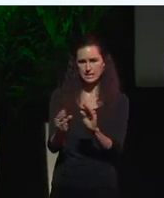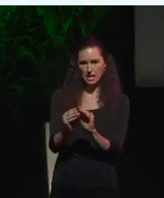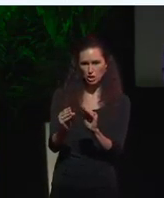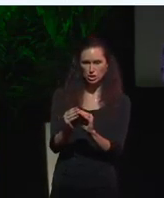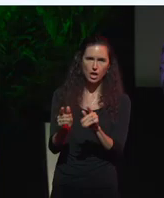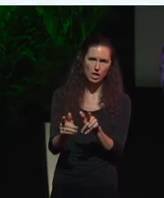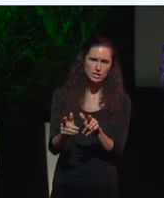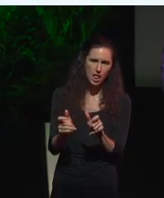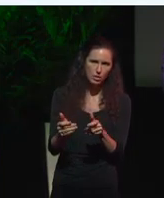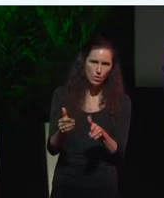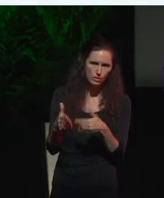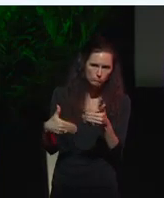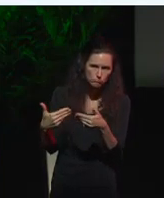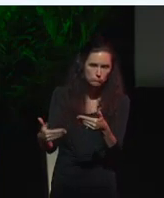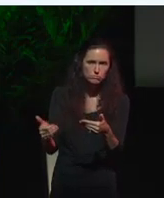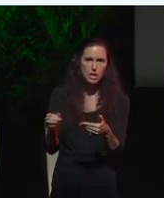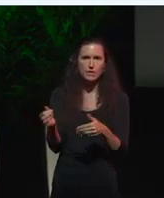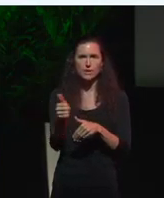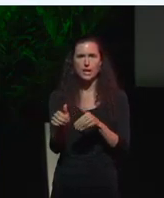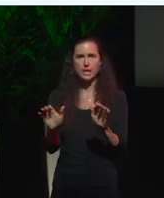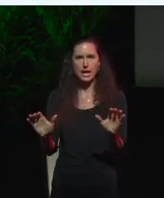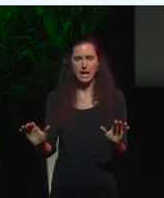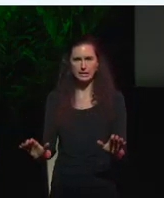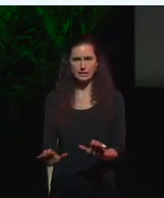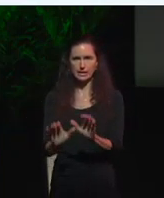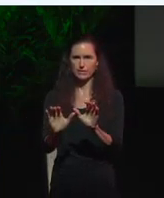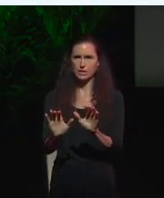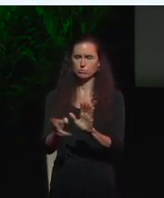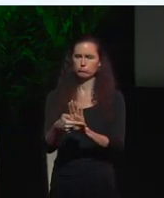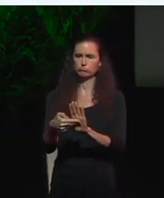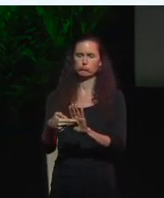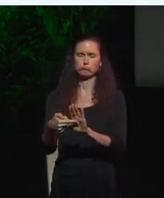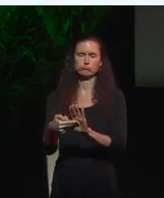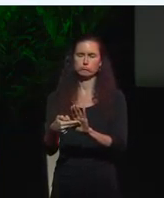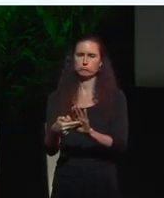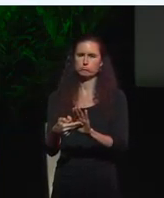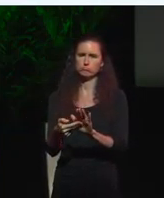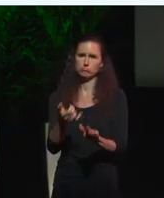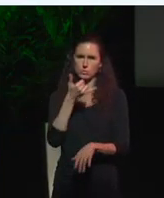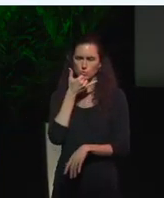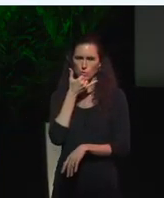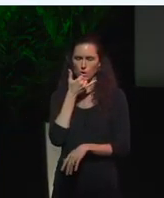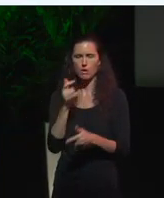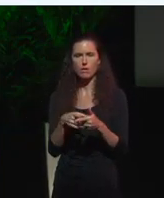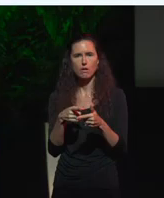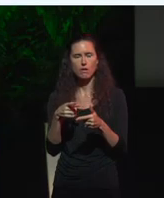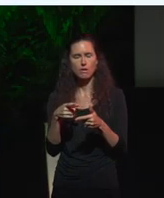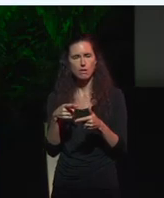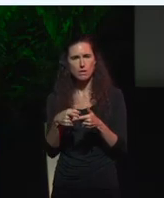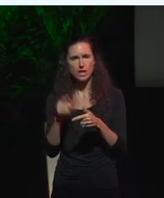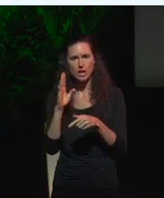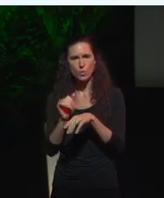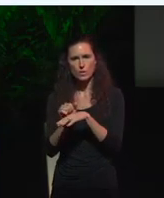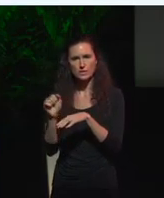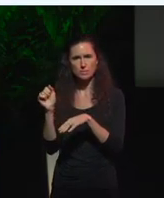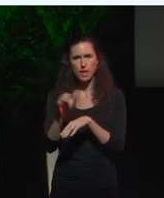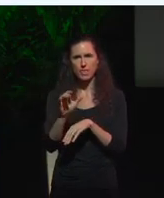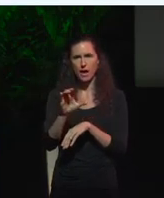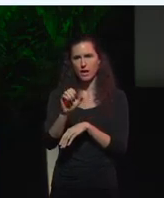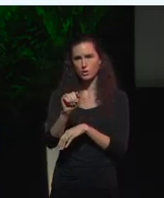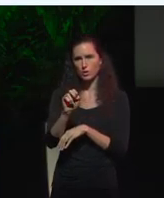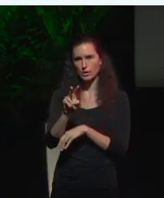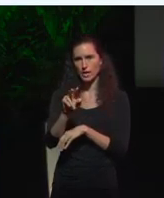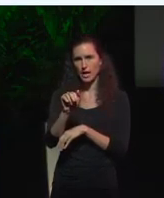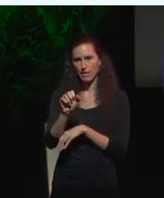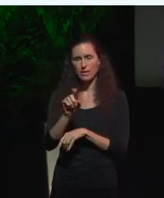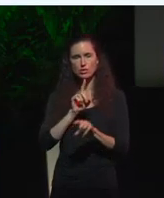accelerated format, and if any activity was deemed inappropriate, after their review, they then submit that through Canvas, a report